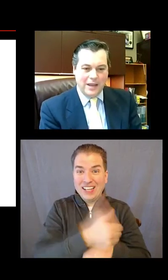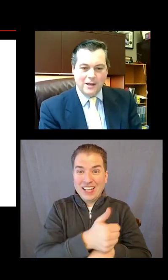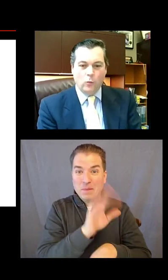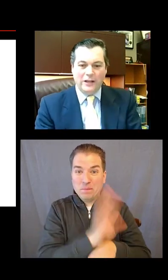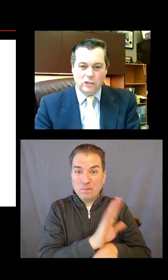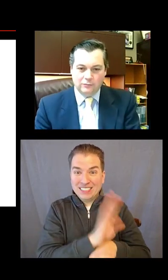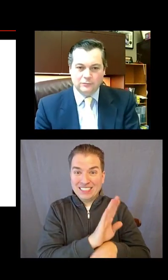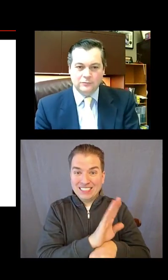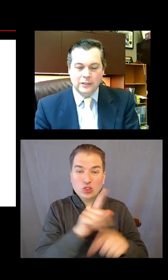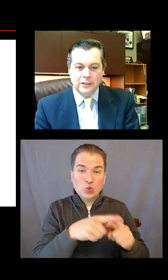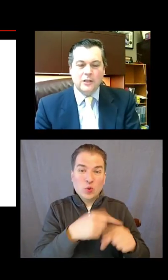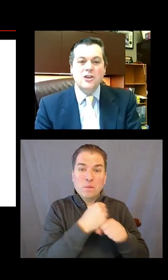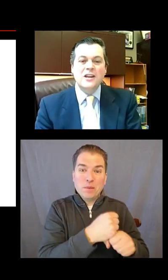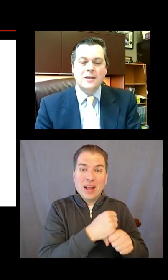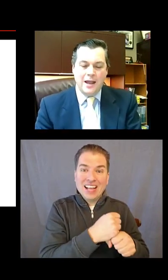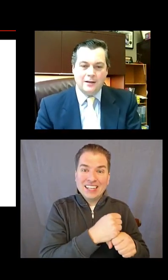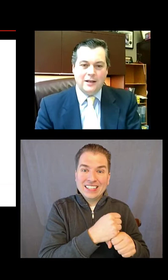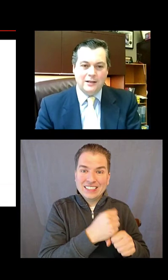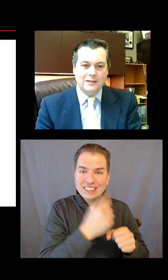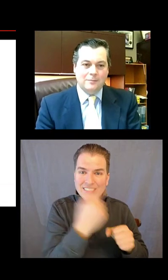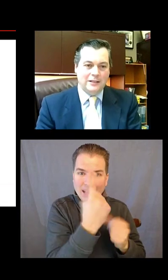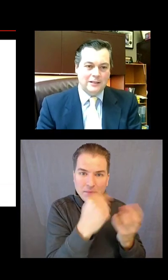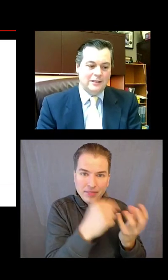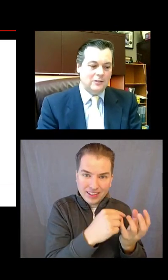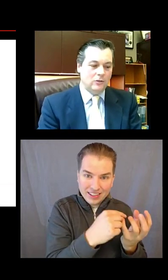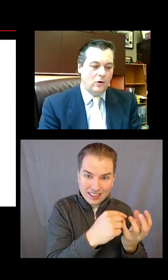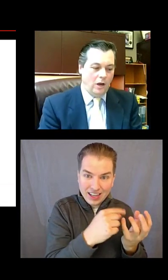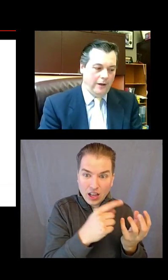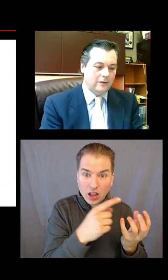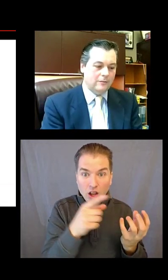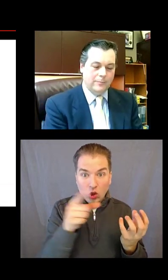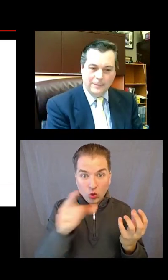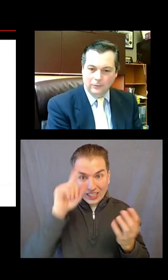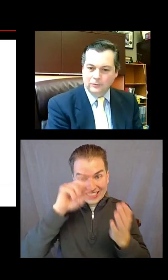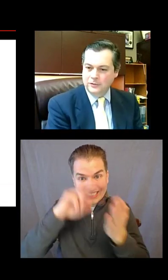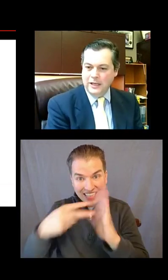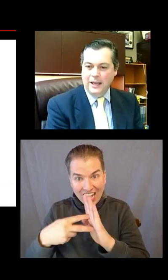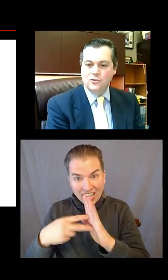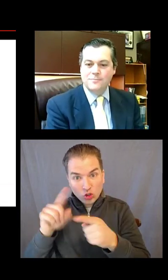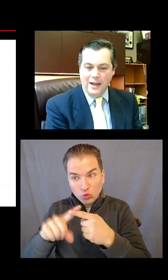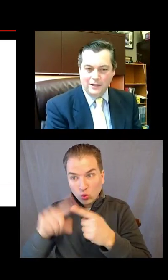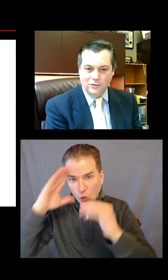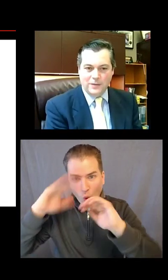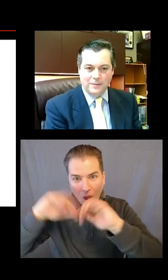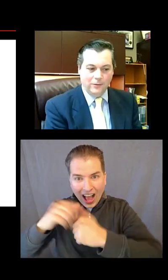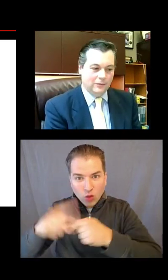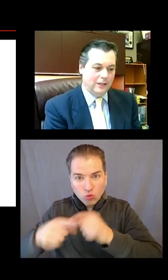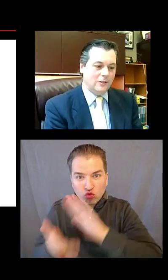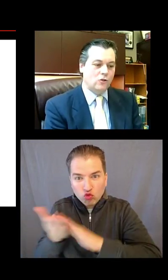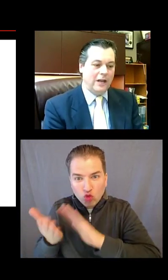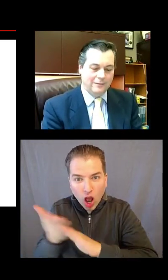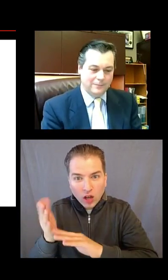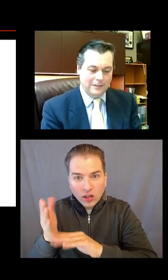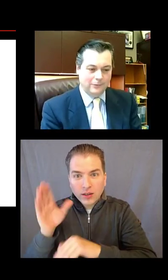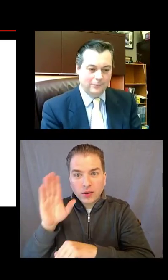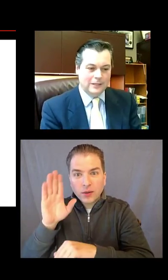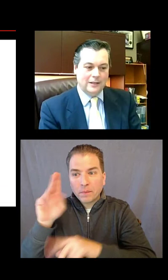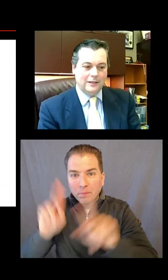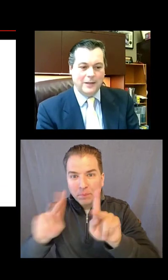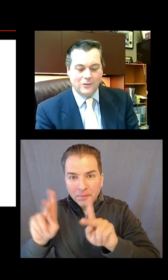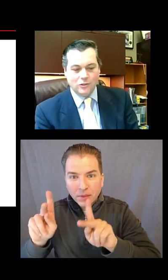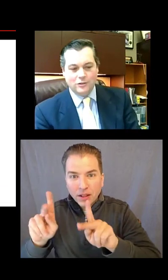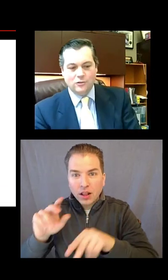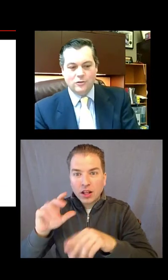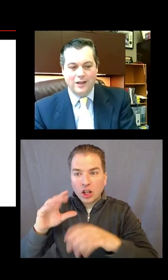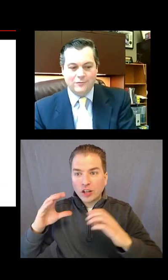business to make a widget, you did not get into business to hire people and to manage people and to train people